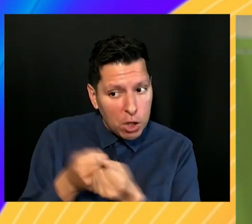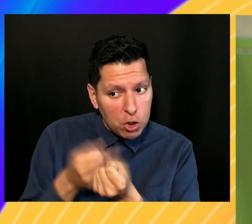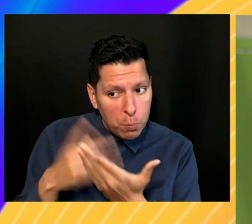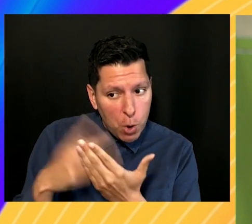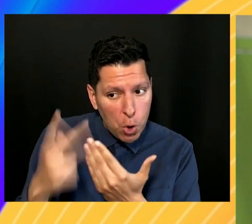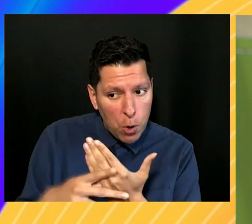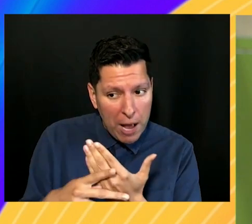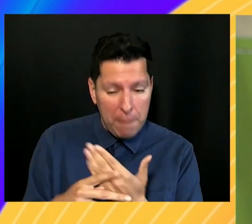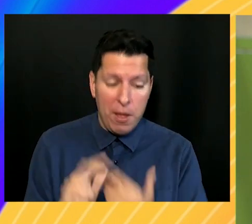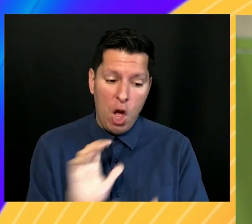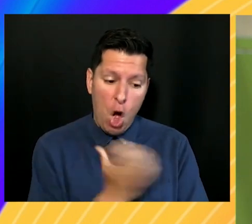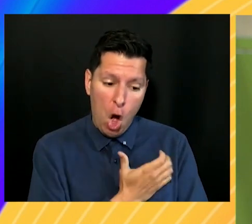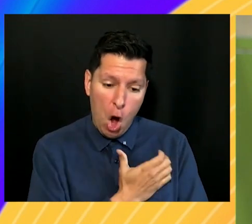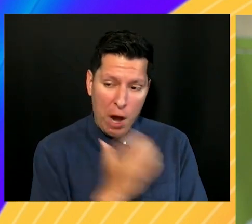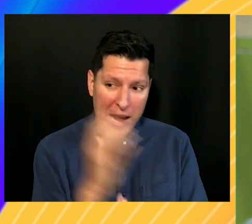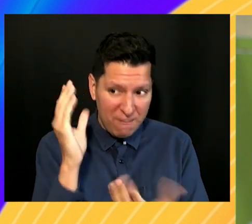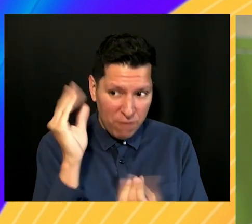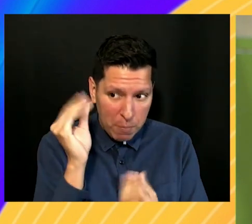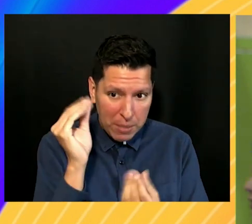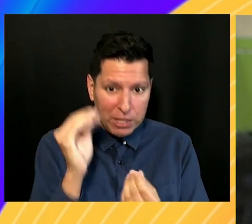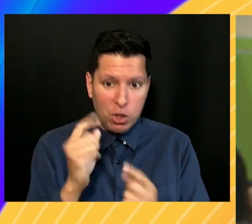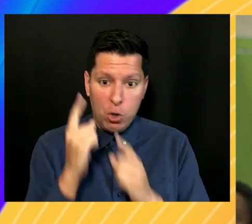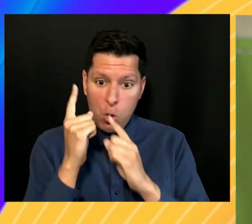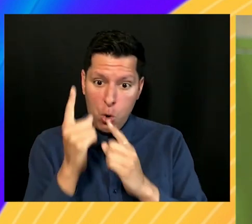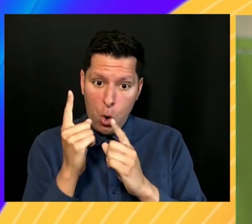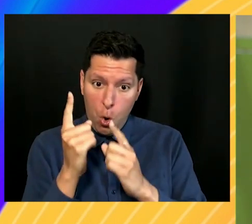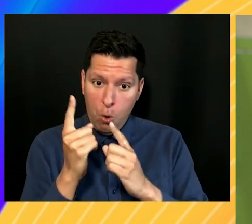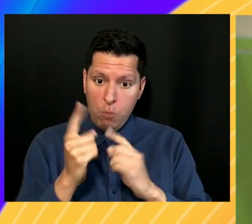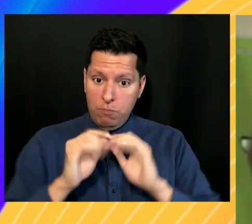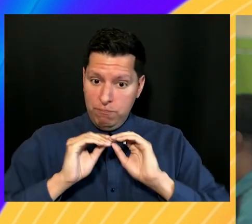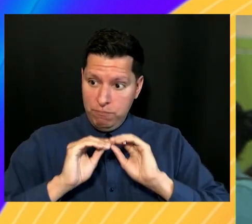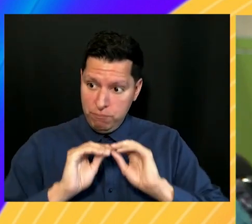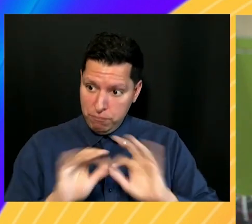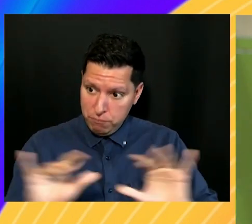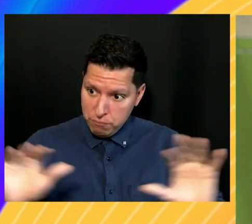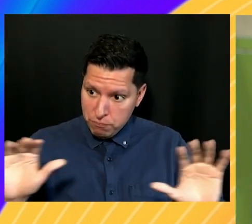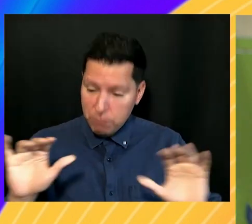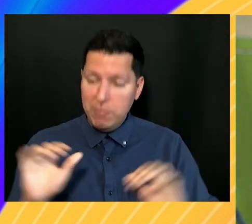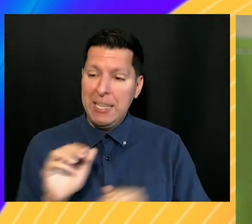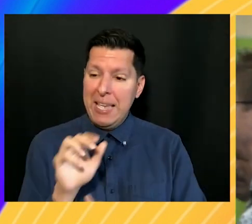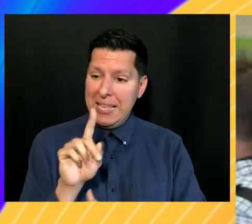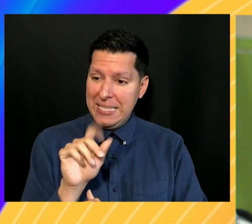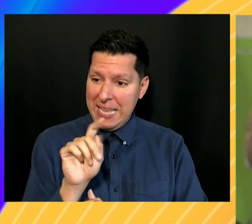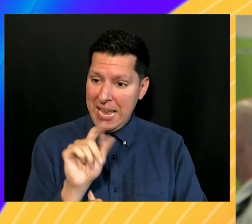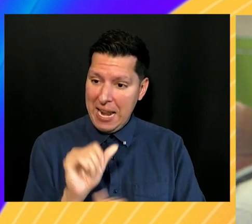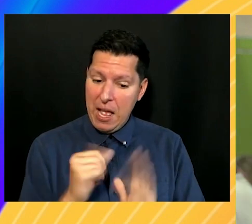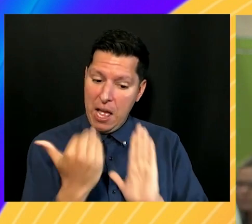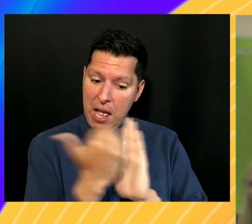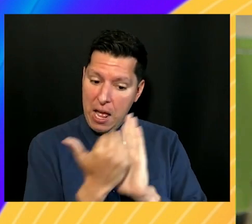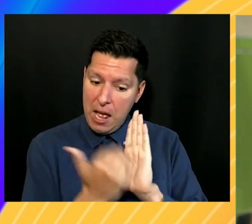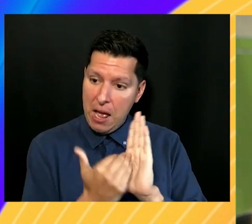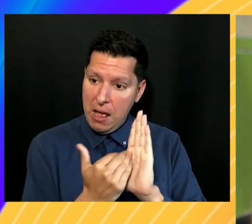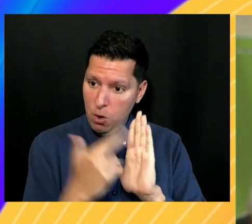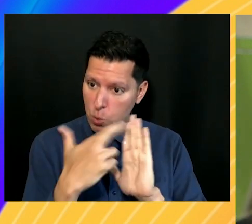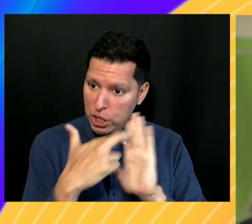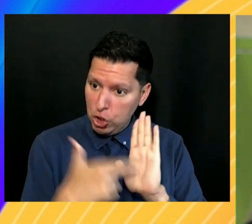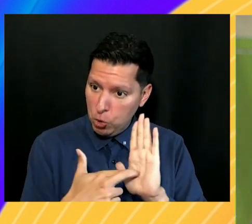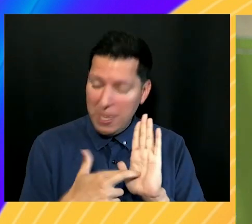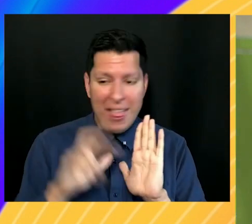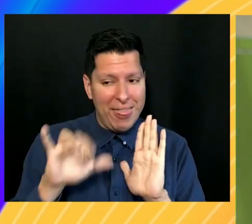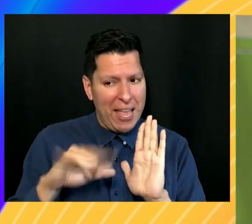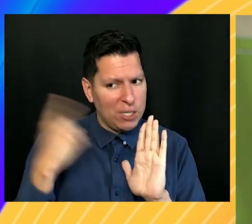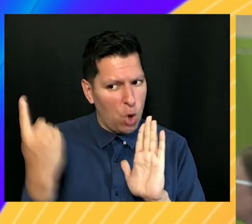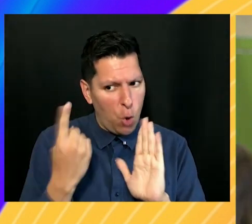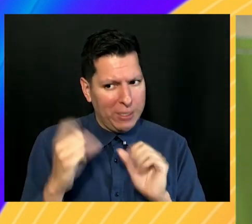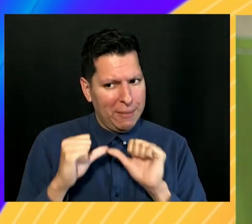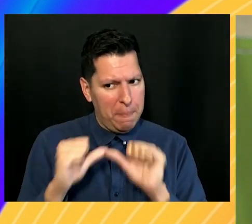help to support the distribution of, and the data that are listed in the registry of open data, these are almost always maintained by the